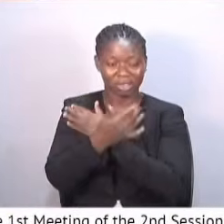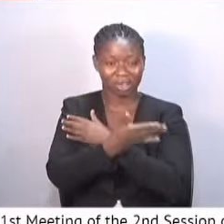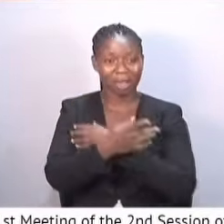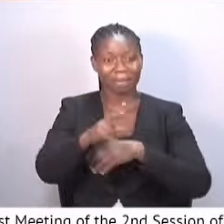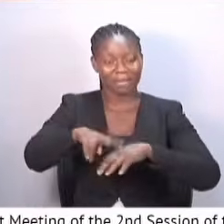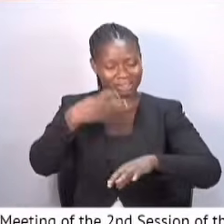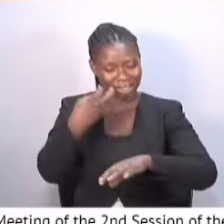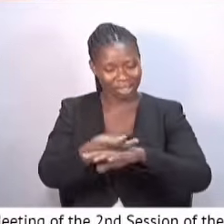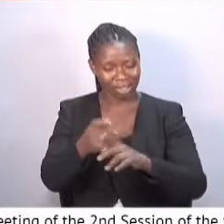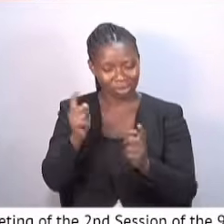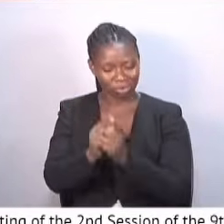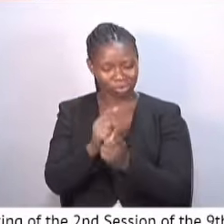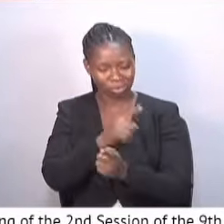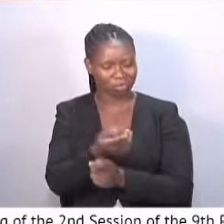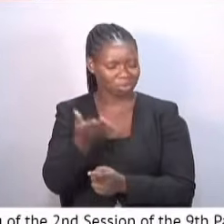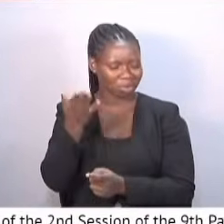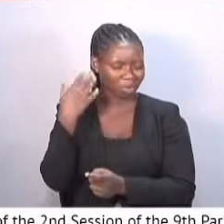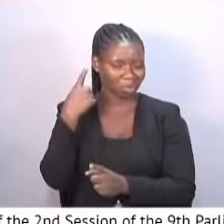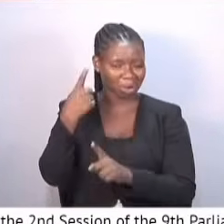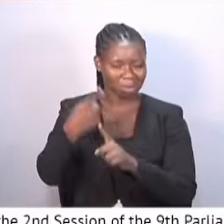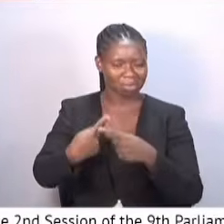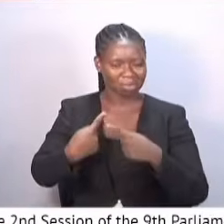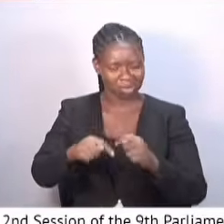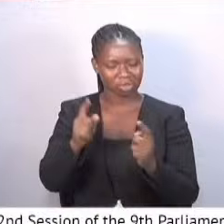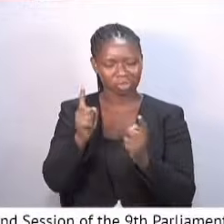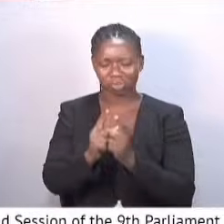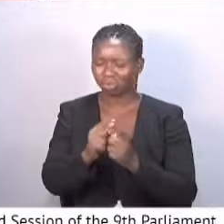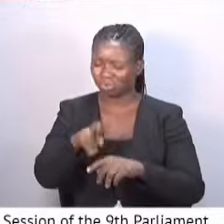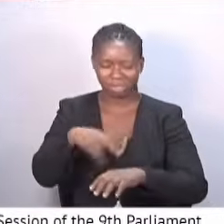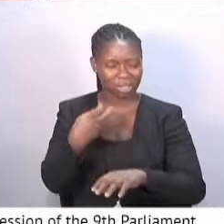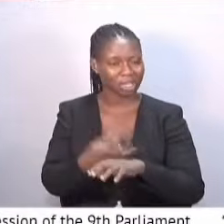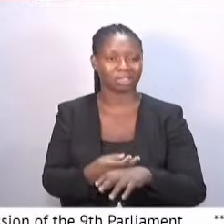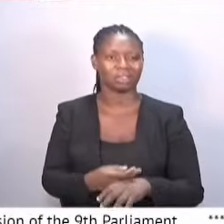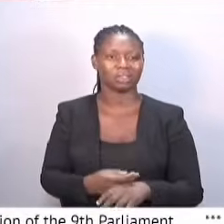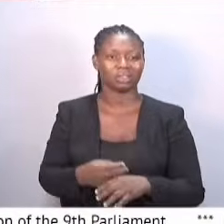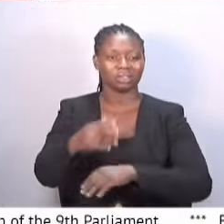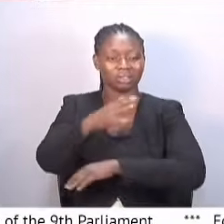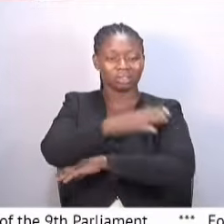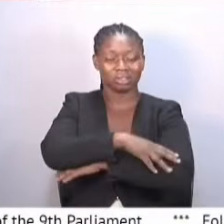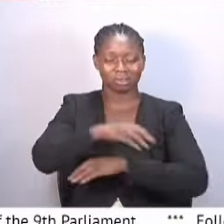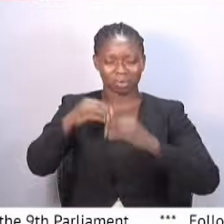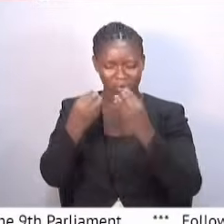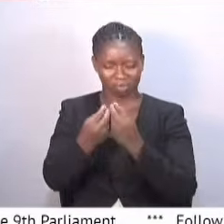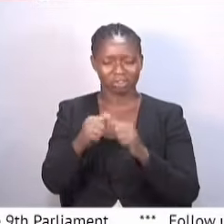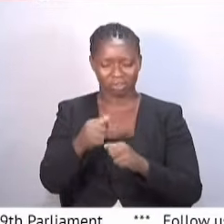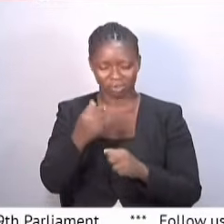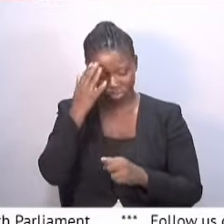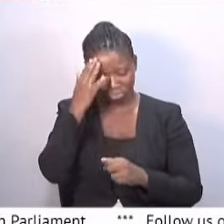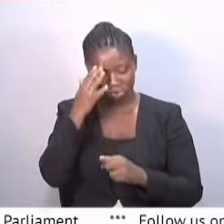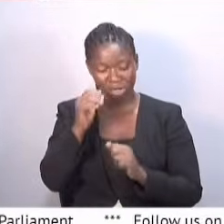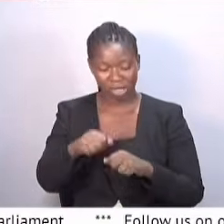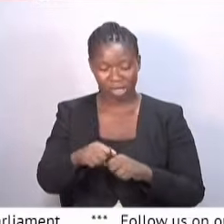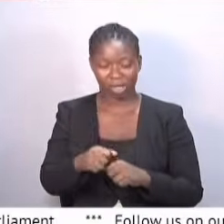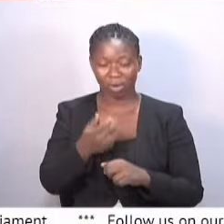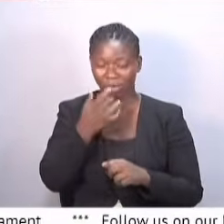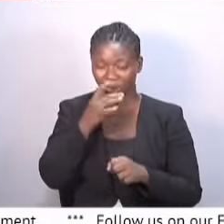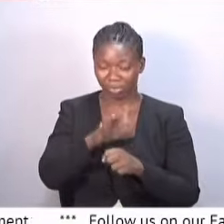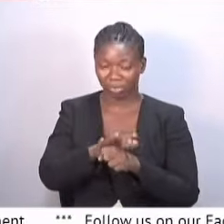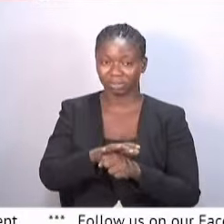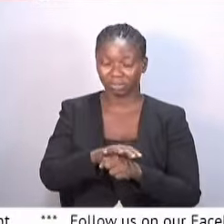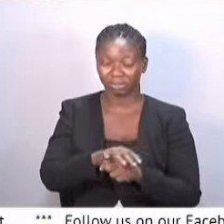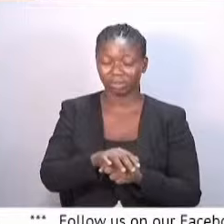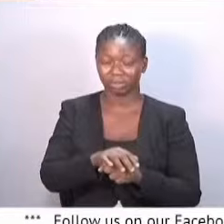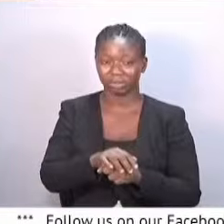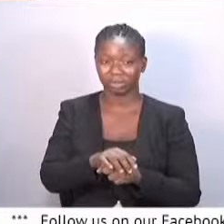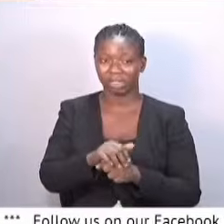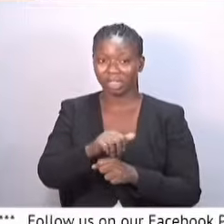it's difficult to get you. For the past 1 month, I've been trying to get you. It's been difficult. Table office will bear me out. But I can pledge for the records